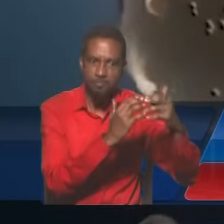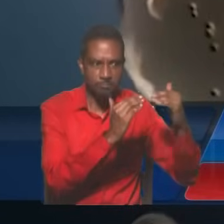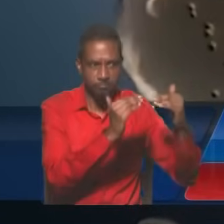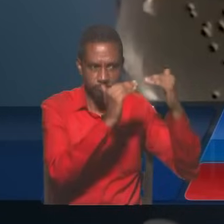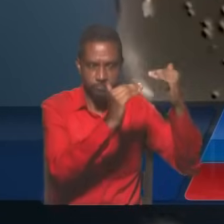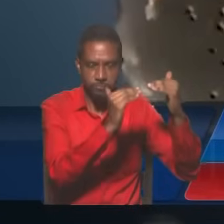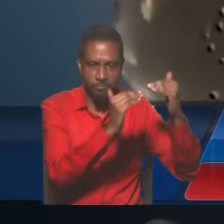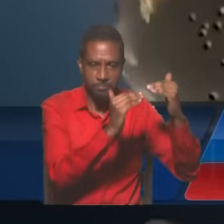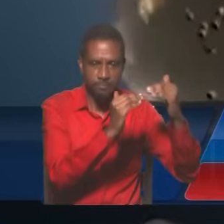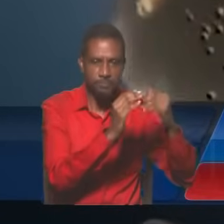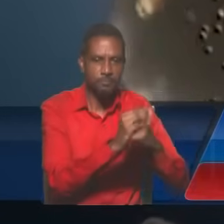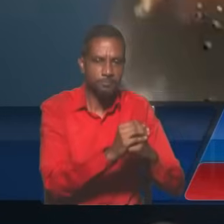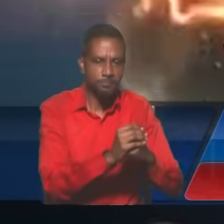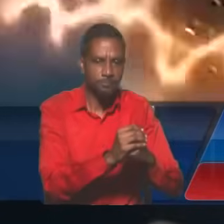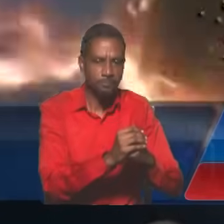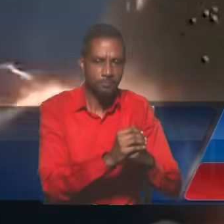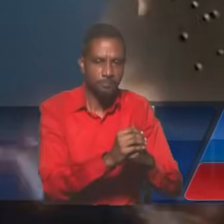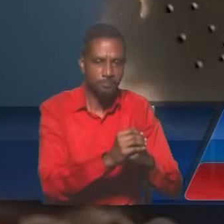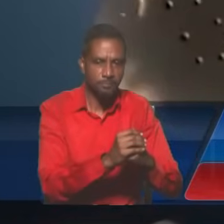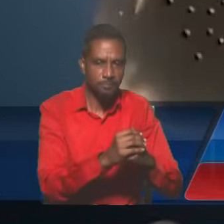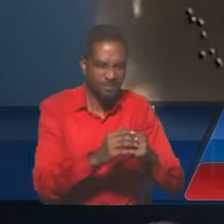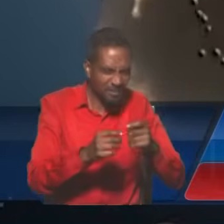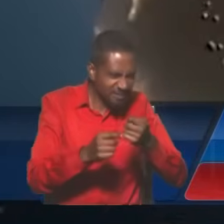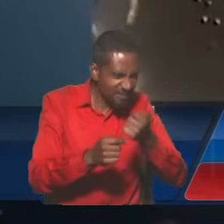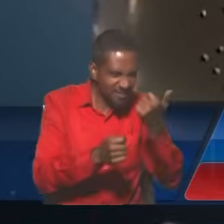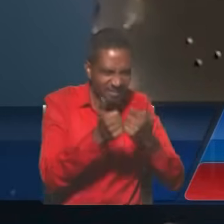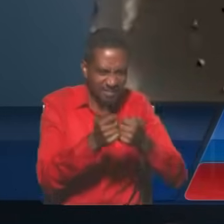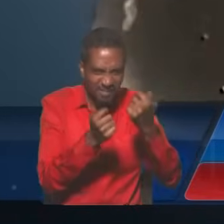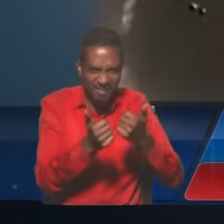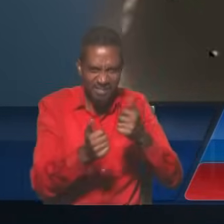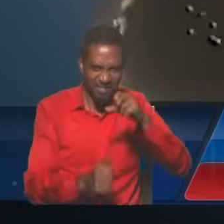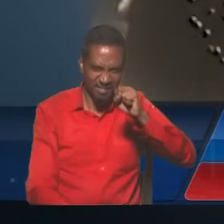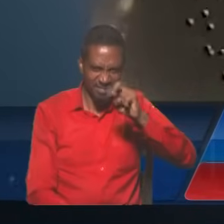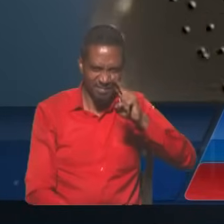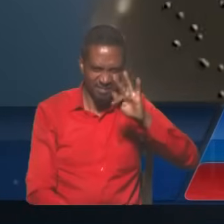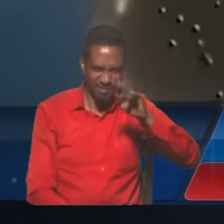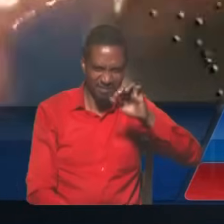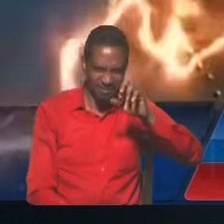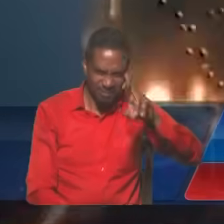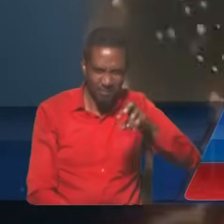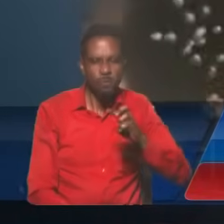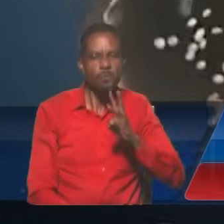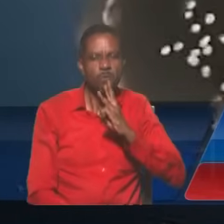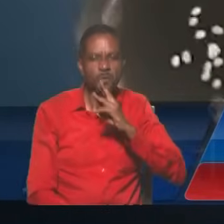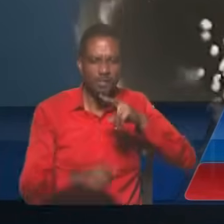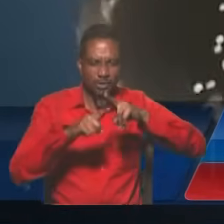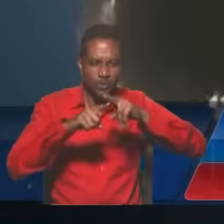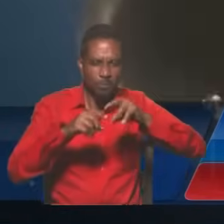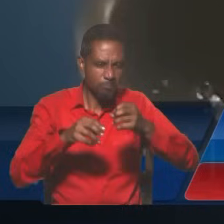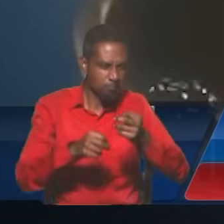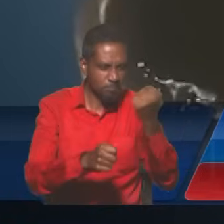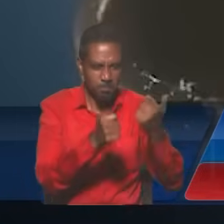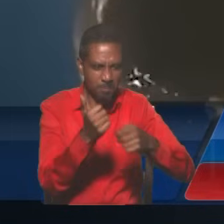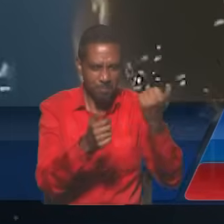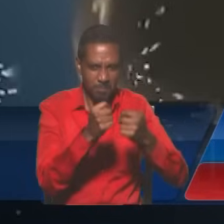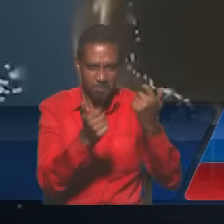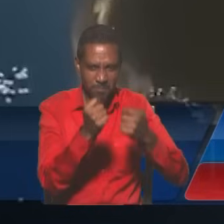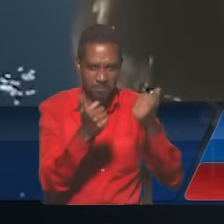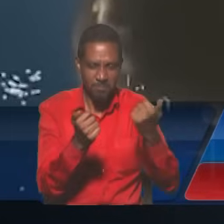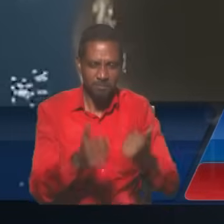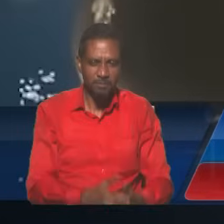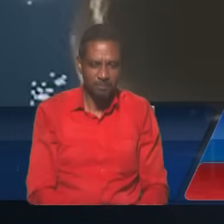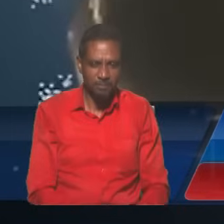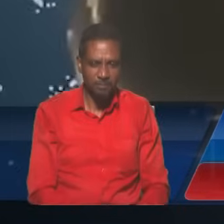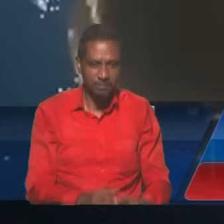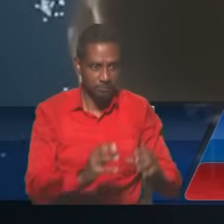pipeline specifications. Impurities such as sulfur, water, and salt are removed. Finally, the